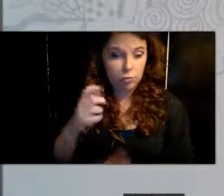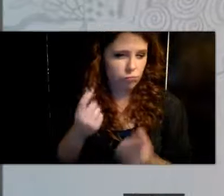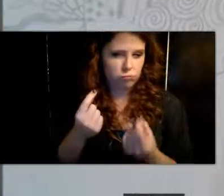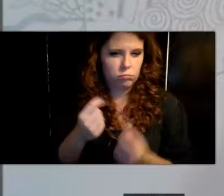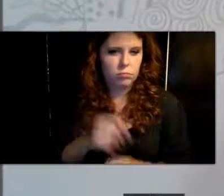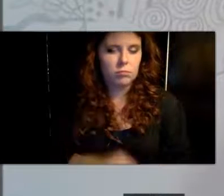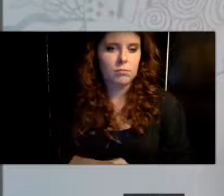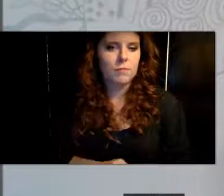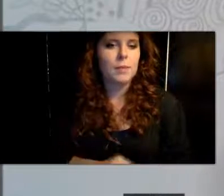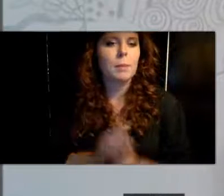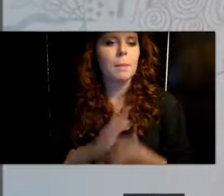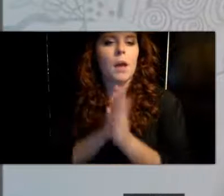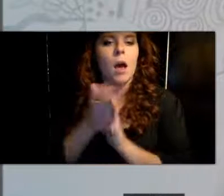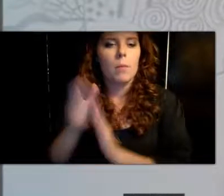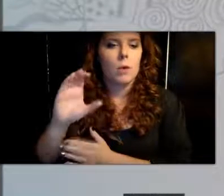we're going to make it into a cube.